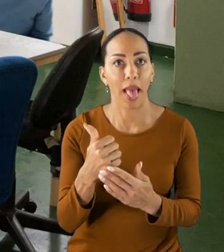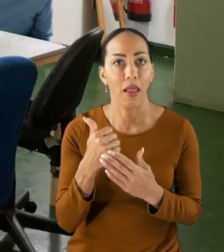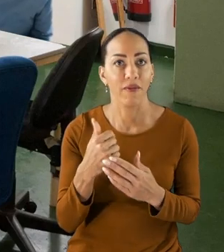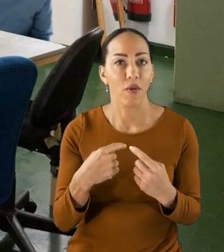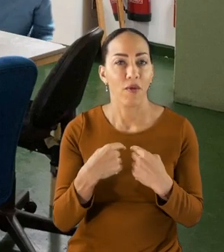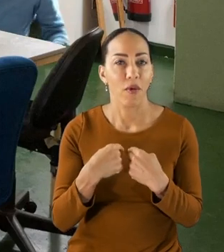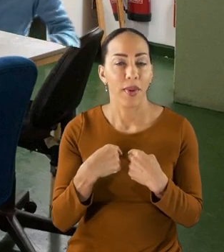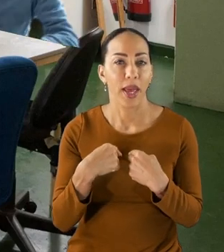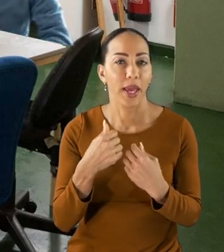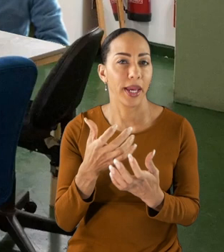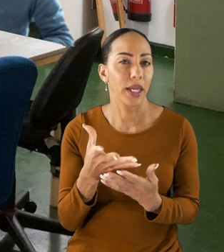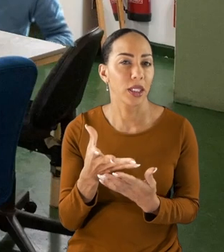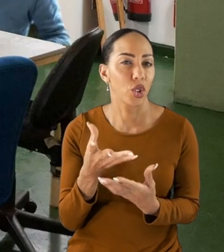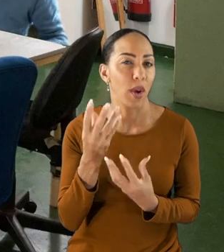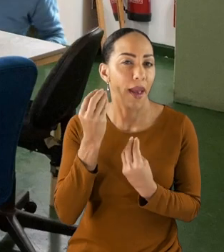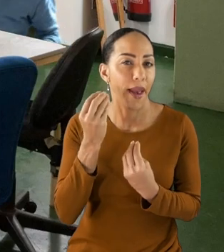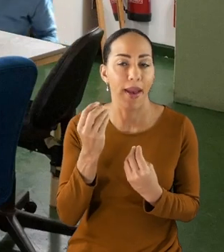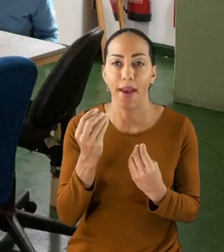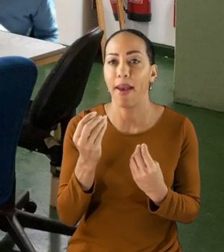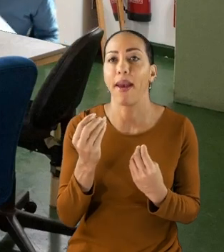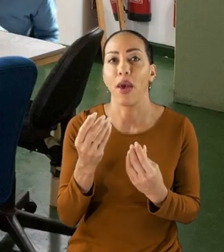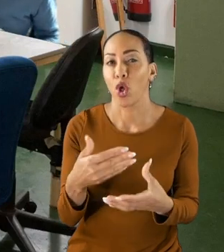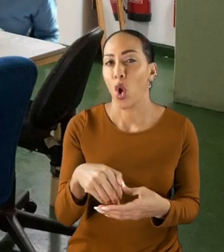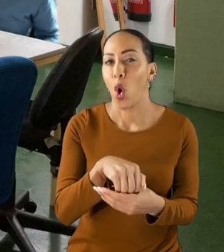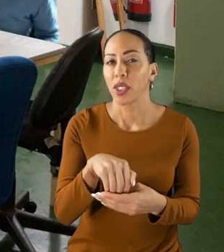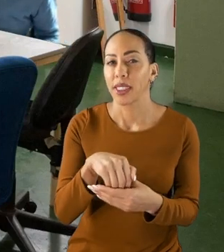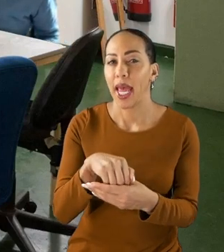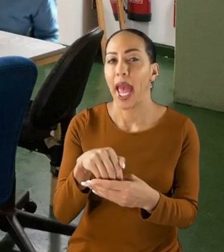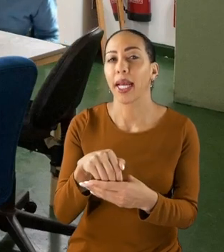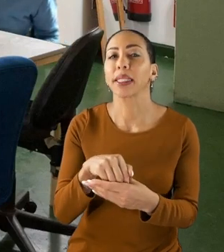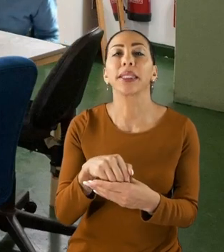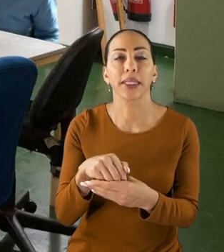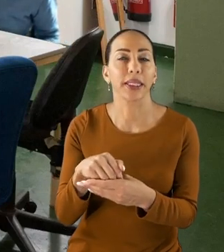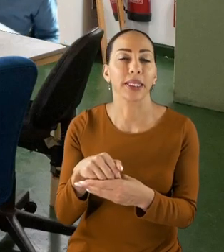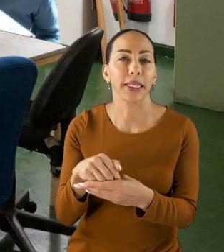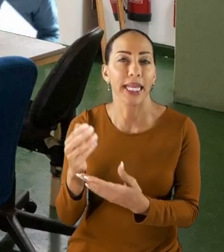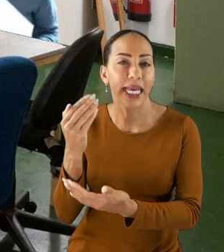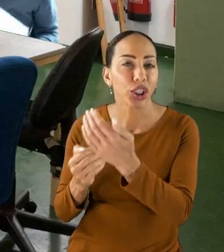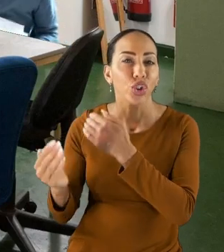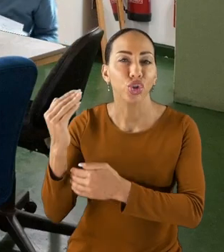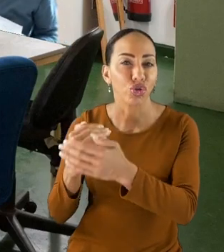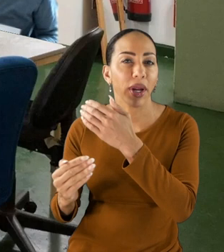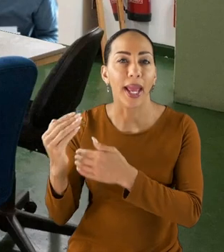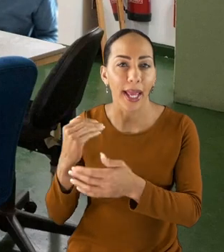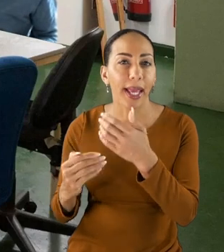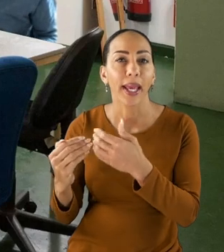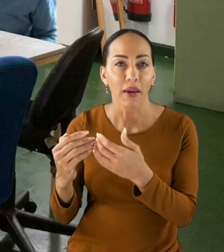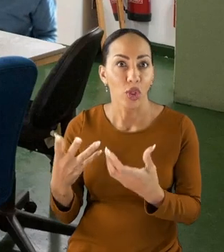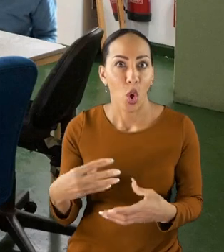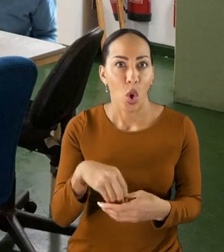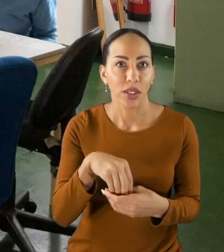for me just to hear the kind of wider context and history within your presentation and all of the other ones so